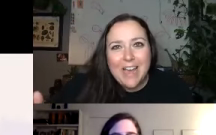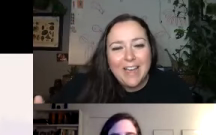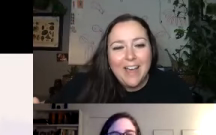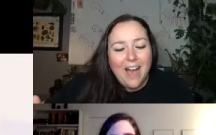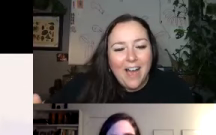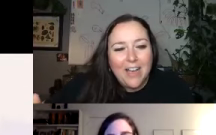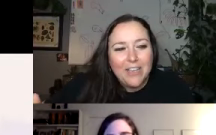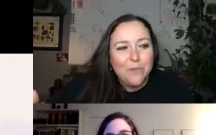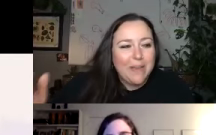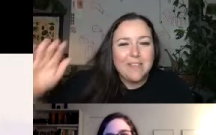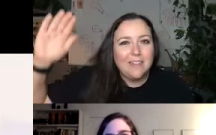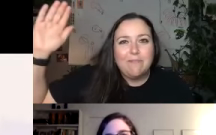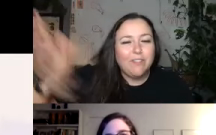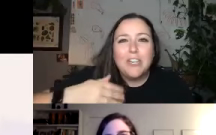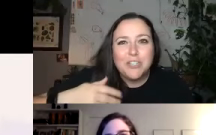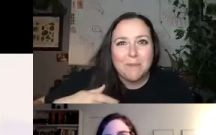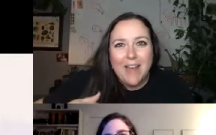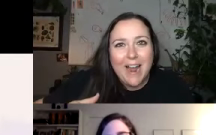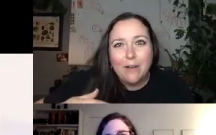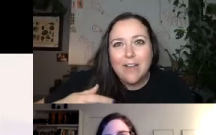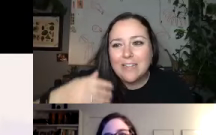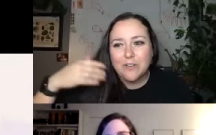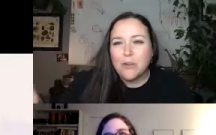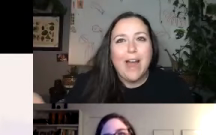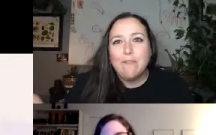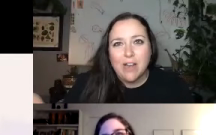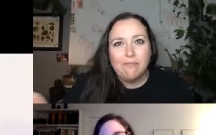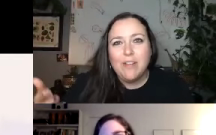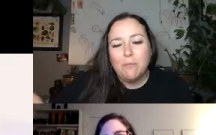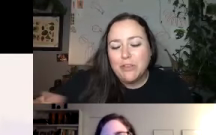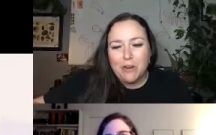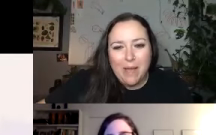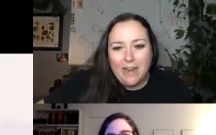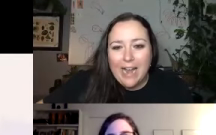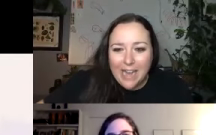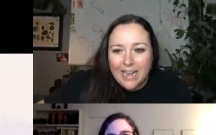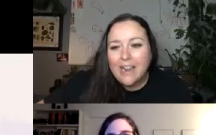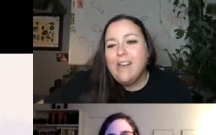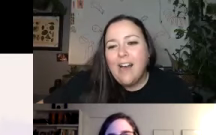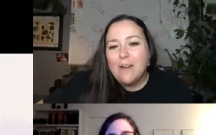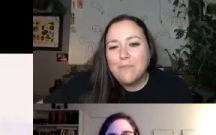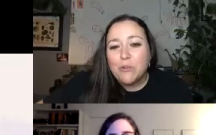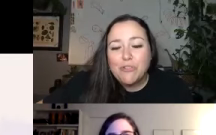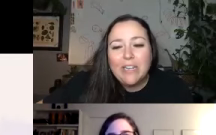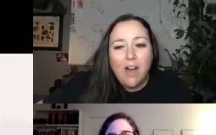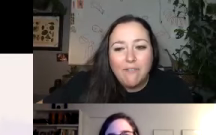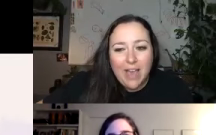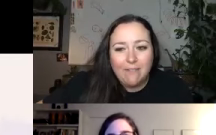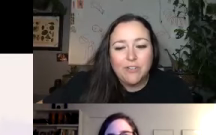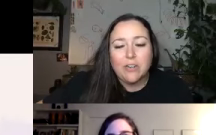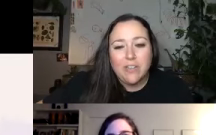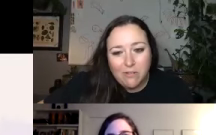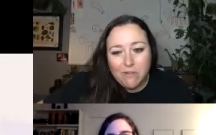middle of the day, you basically flush some of that out, and so you don't have enough when you go to bed at night. Don't drink